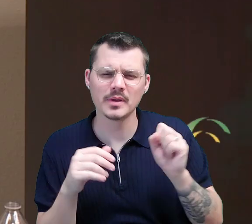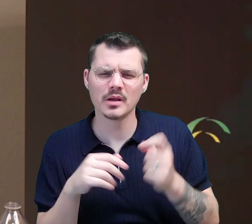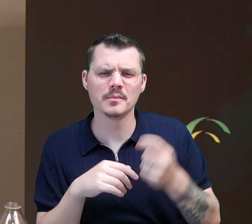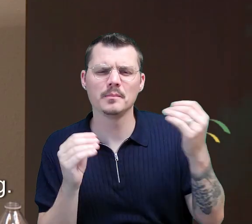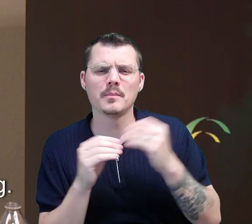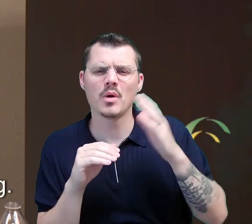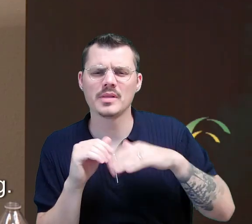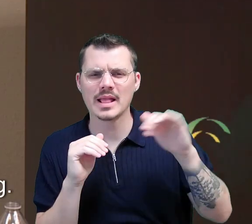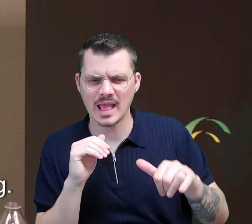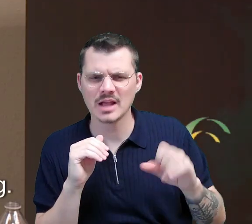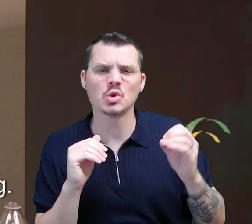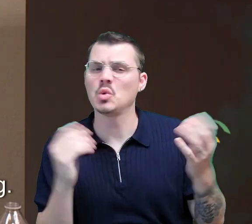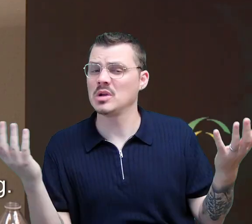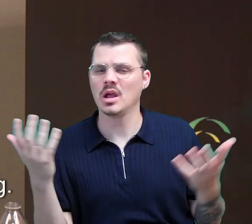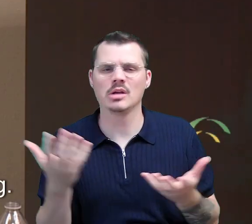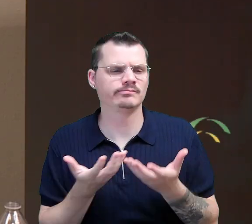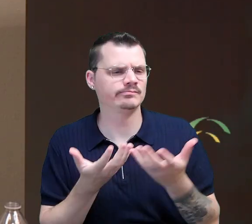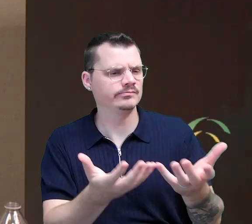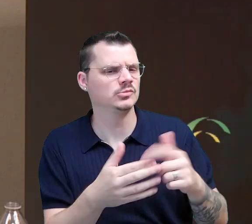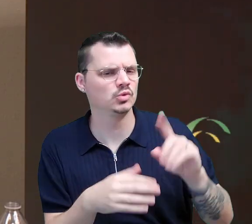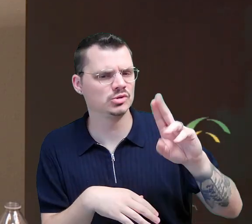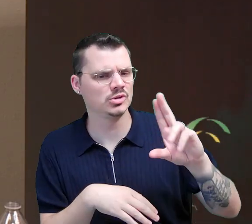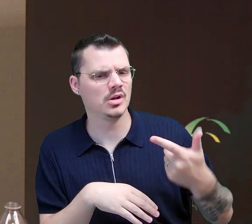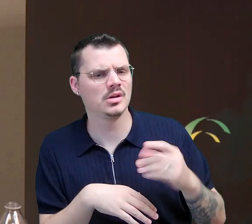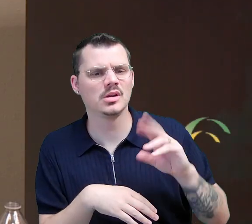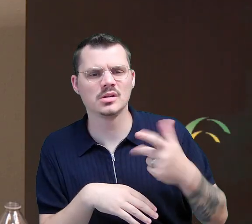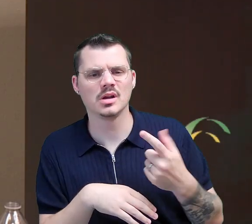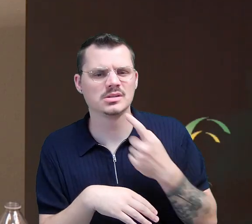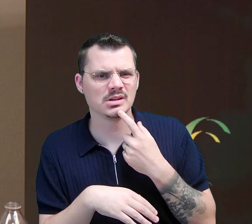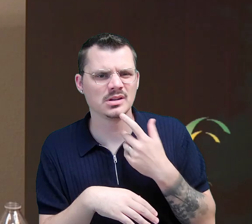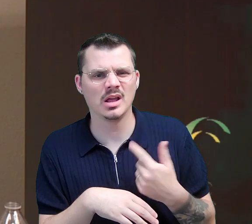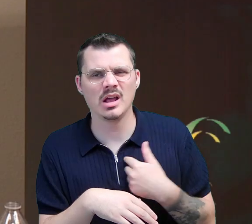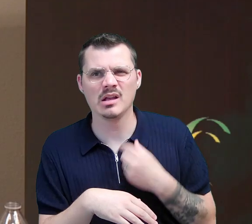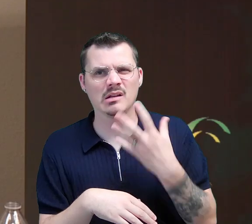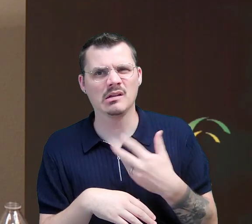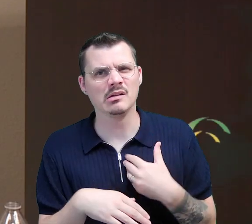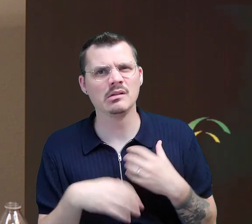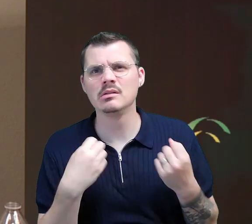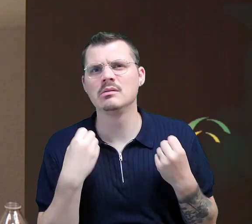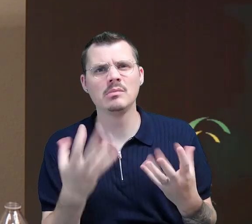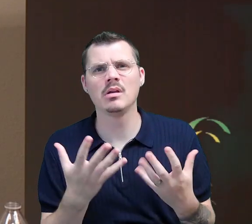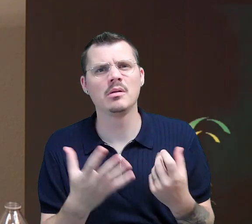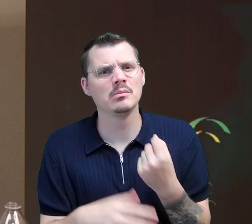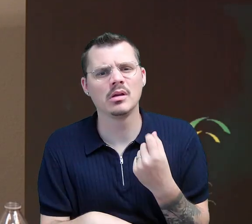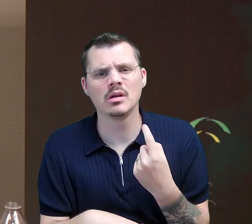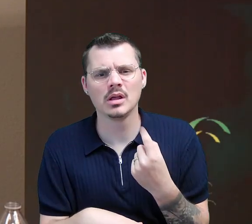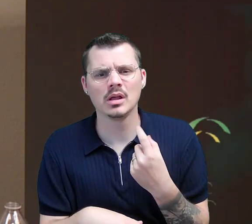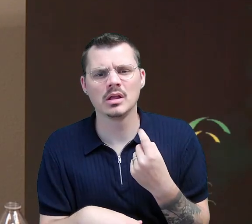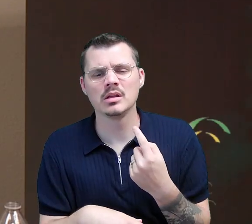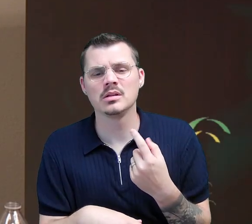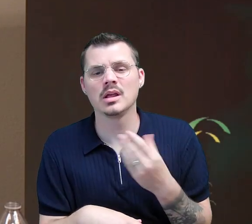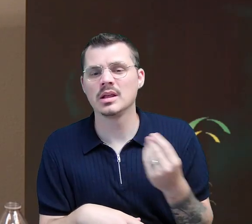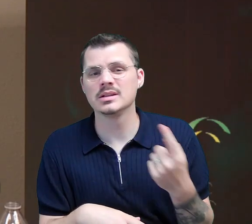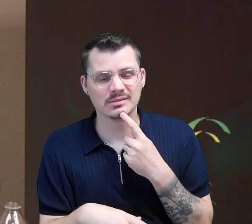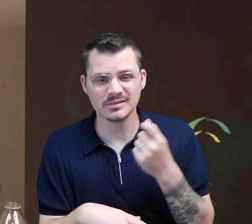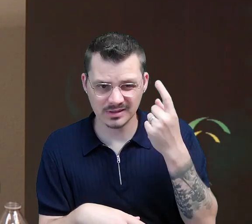that. So again, put the question to Doug, and Doug said, I'm on too many pills. And he further